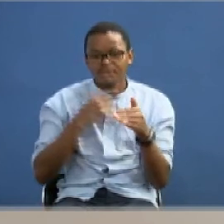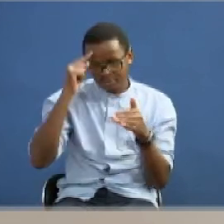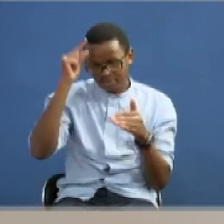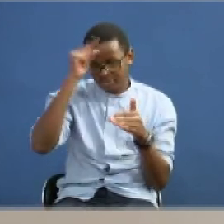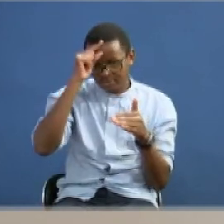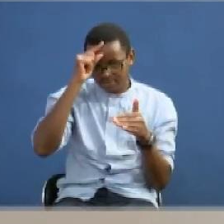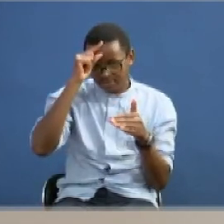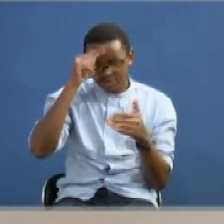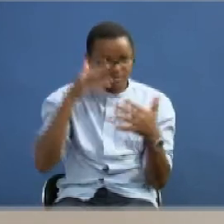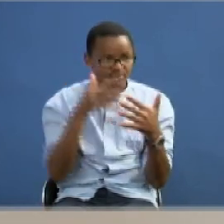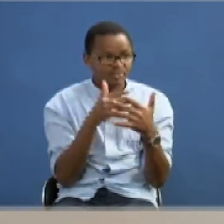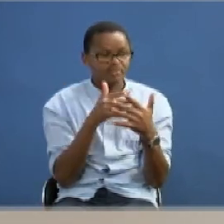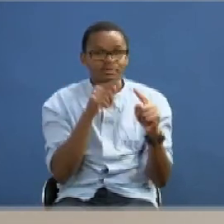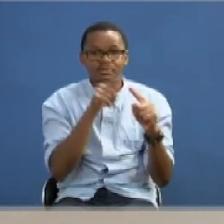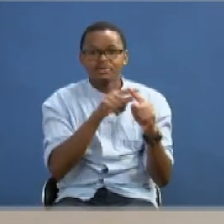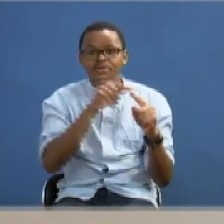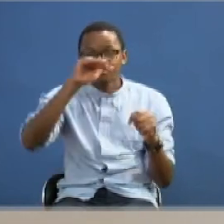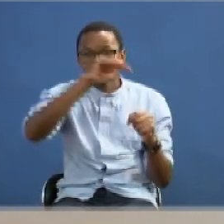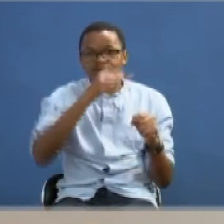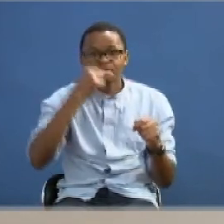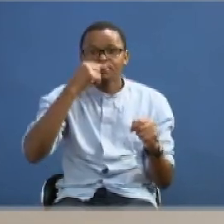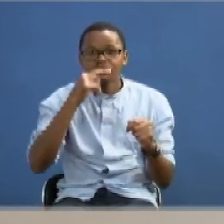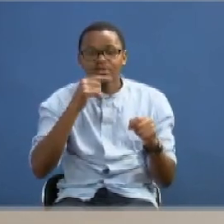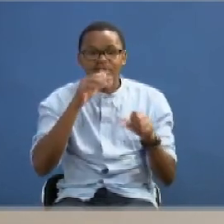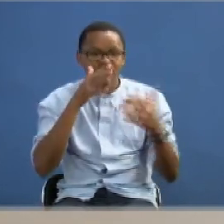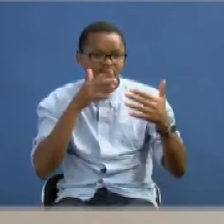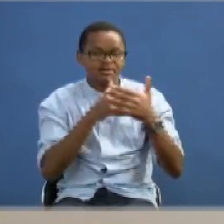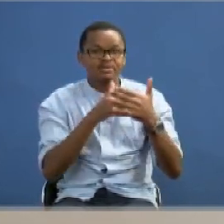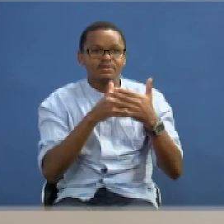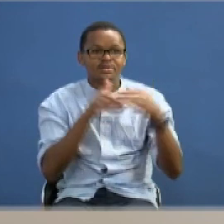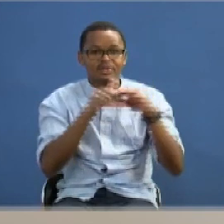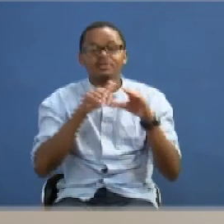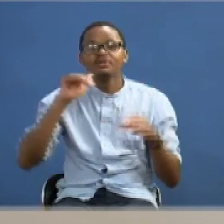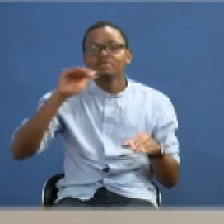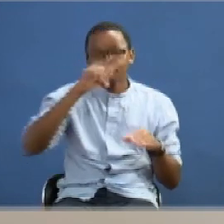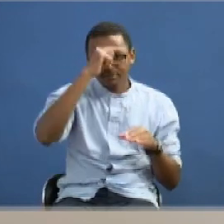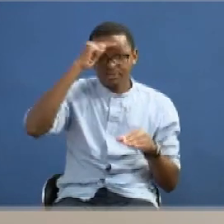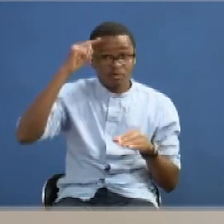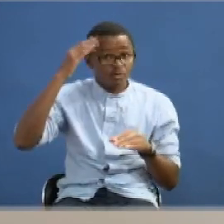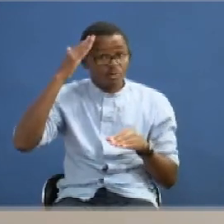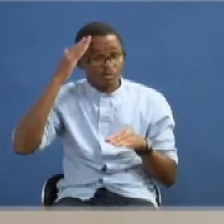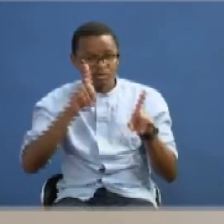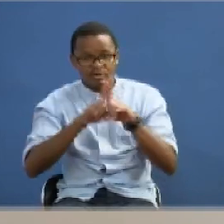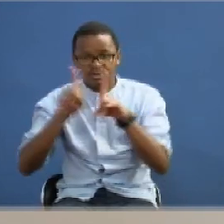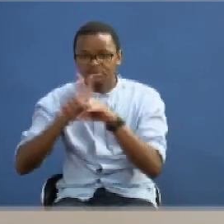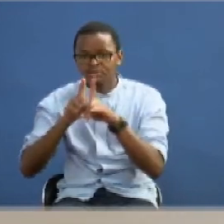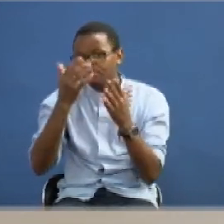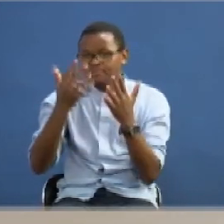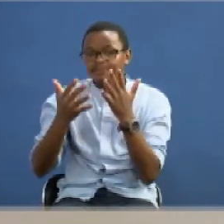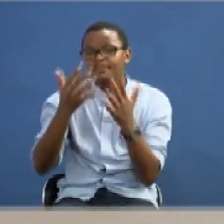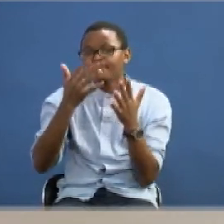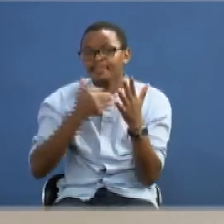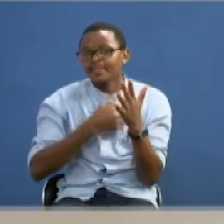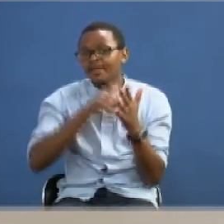would not hesitate to go into certain estates and say there is a lockdown in this estate. Because we also have to balance between